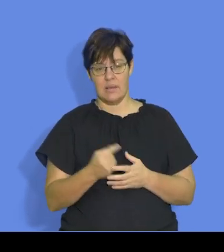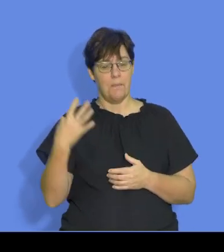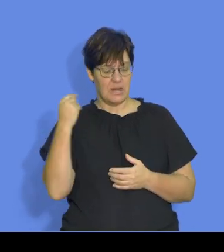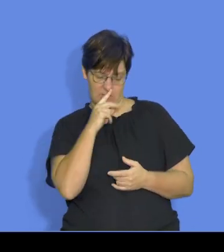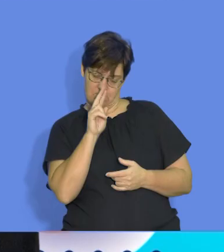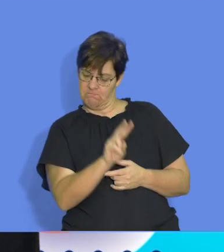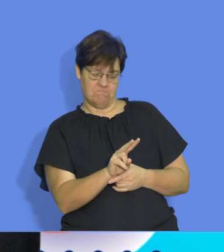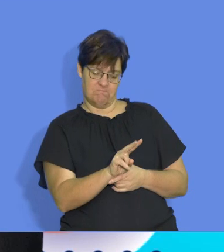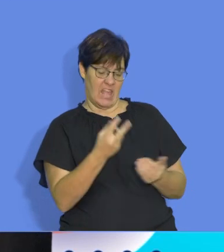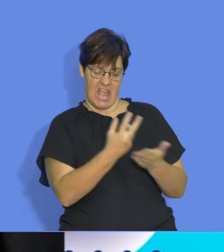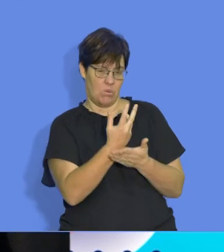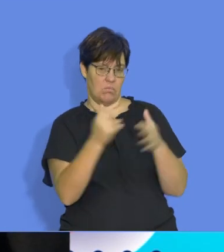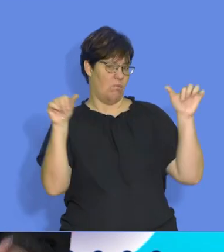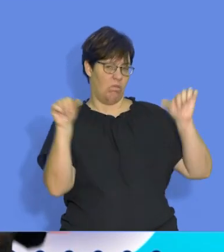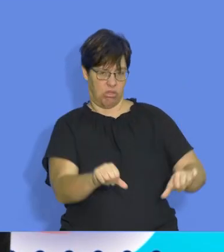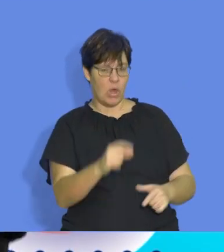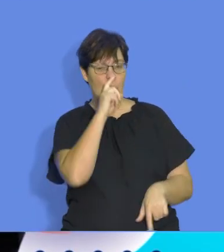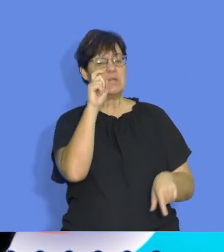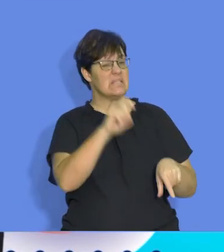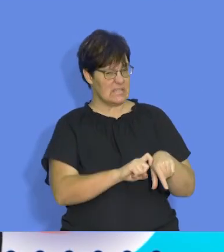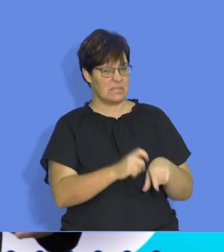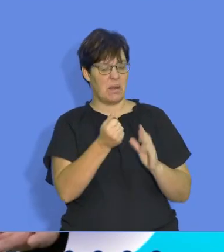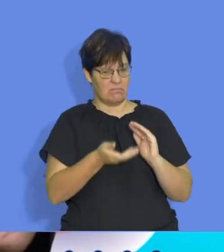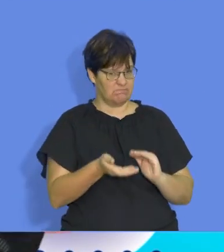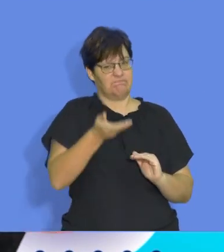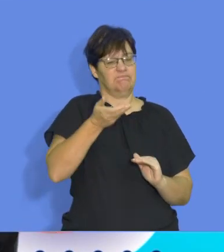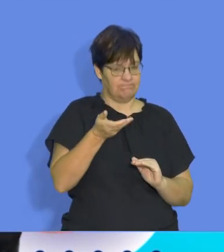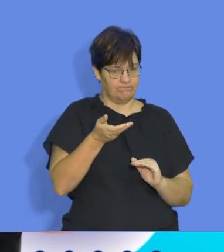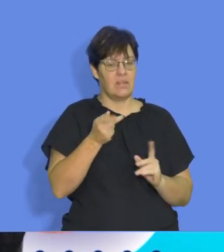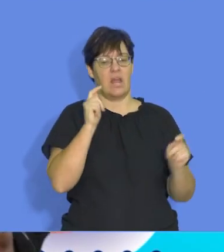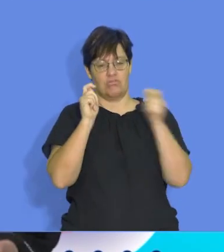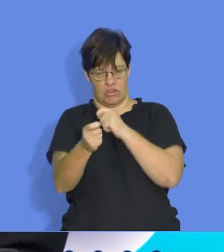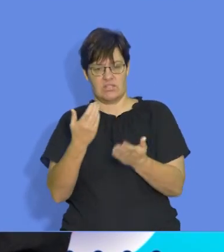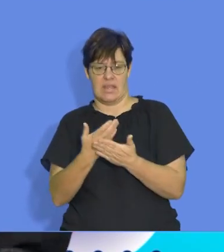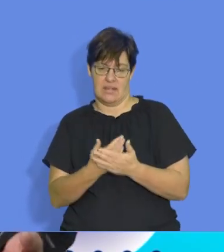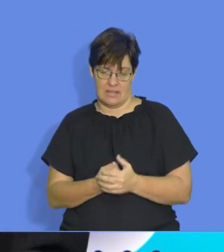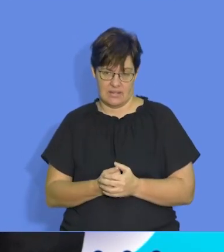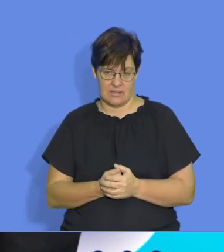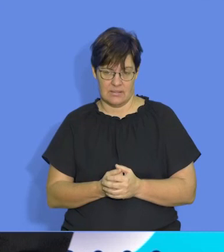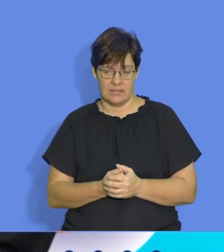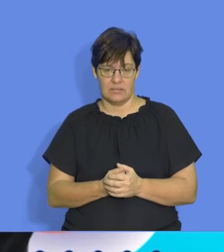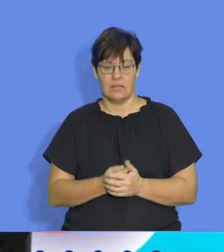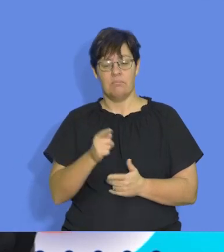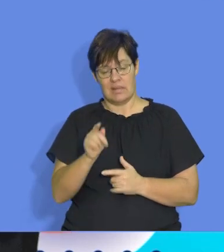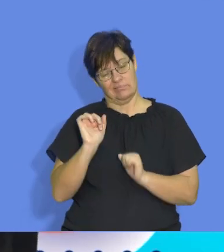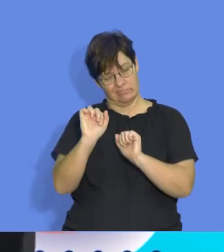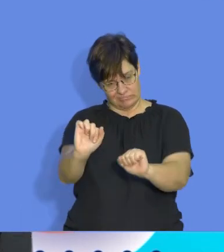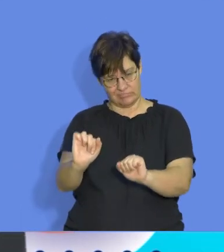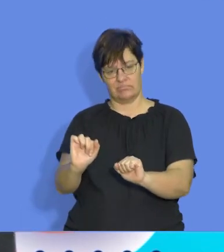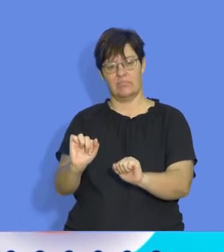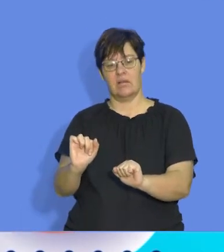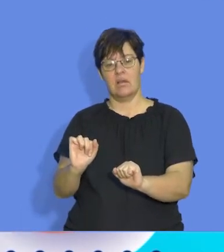economy of the country and feels that the VAT needs to be adjusted, obviously that would be the prerogative of